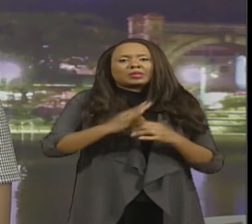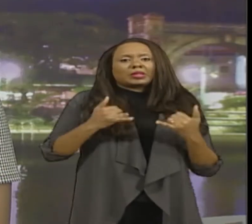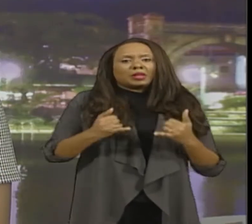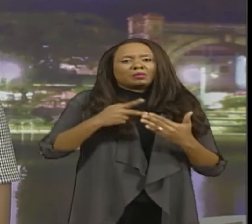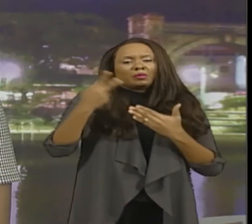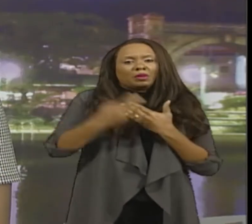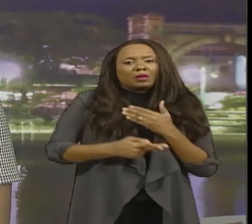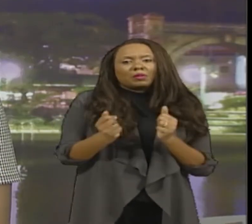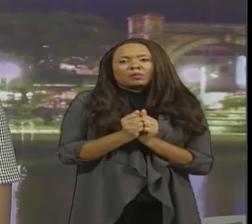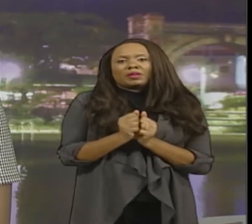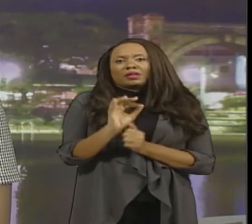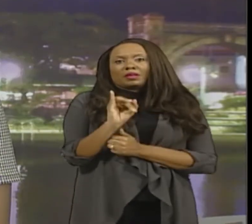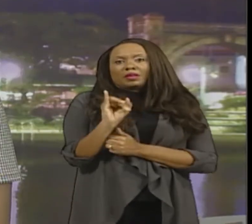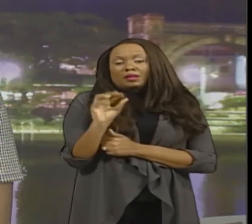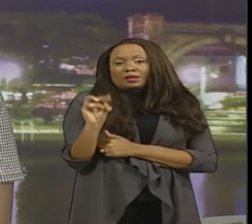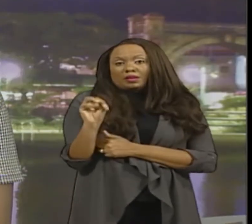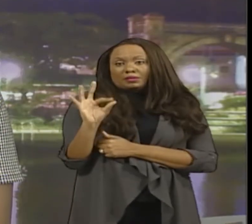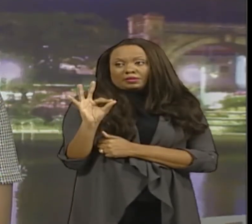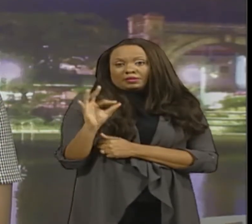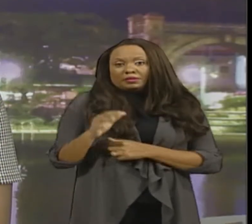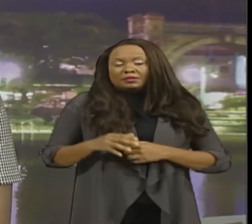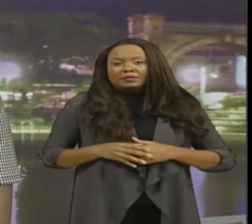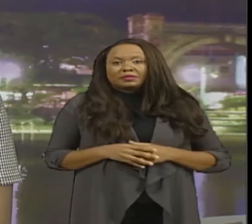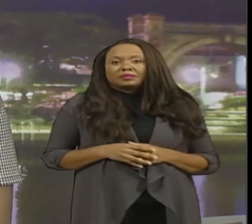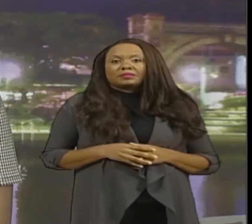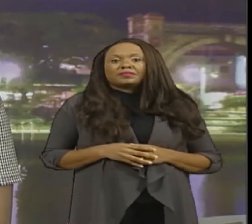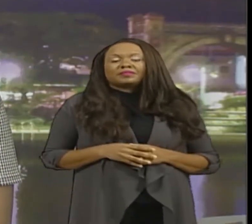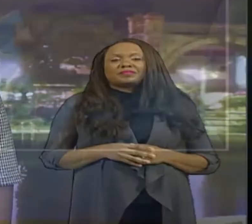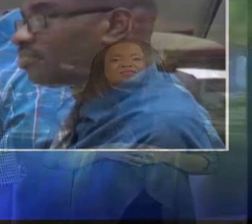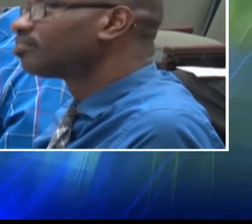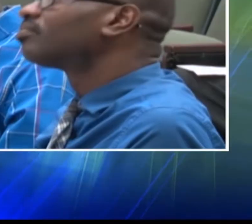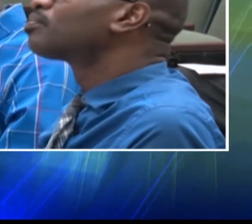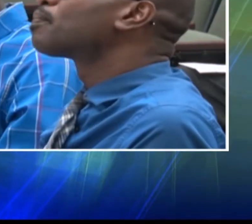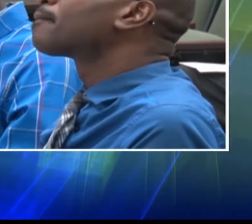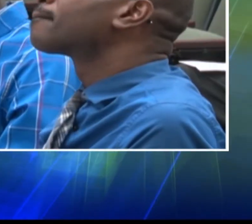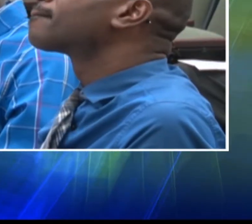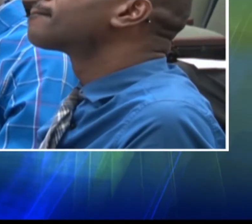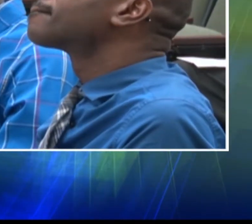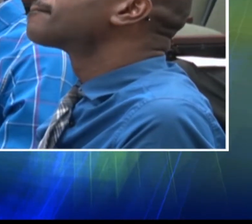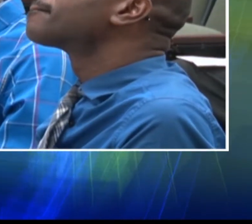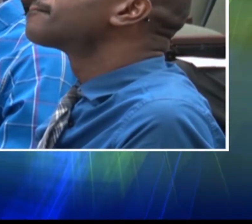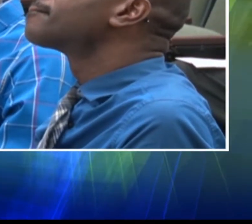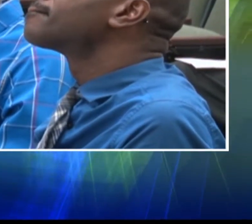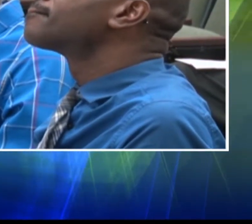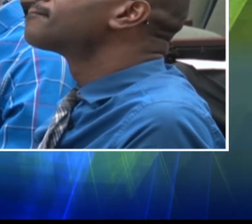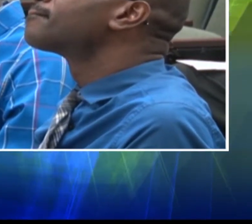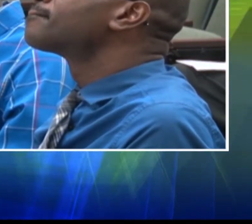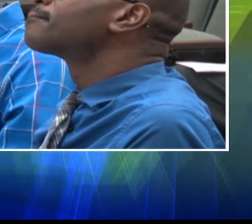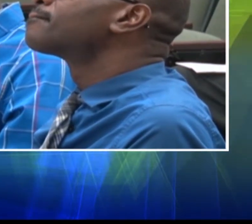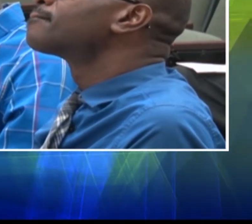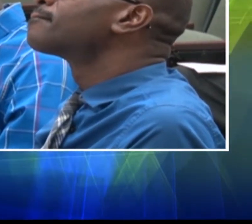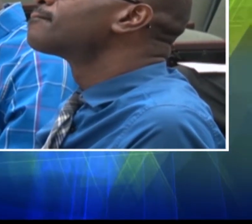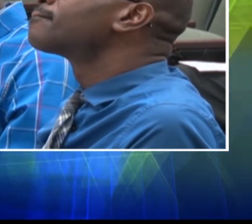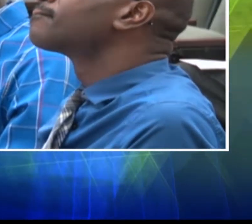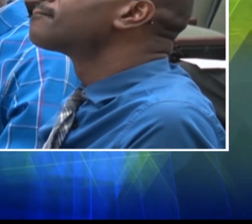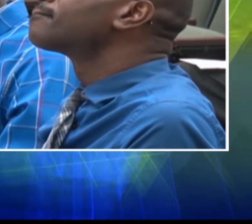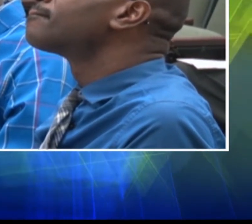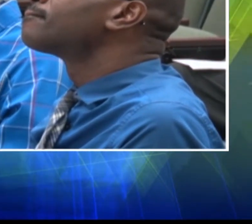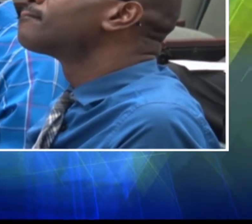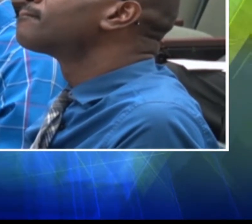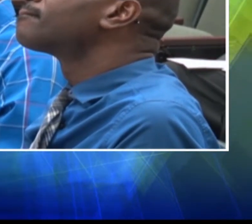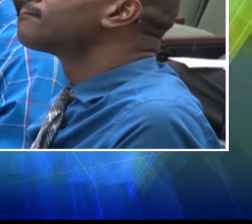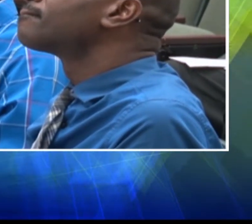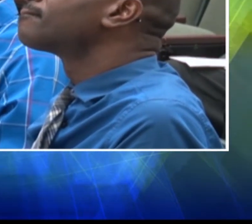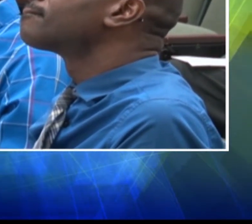the International Monetary Fund. Speaking last evening at a Solicis Policy Forum, he says the Barbados Economic Recovery and